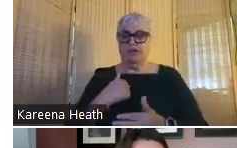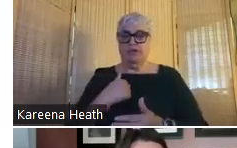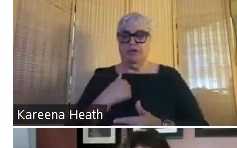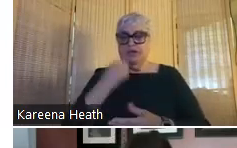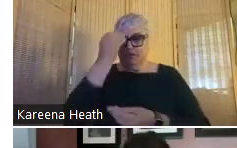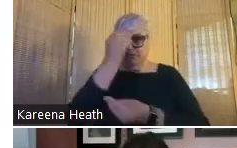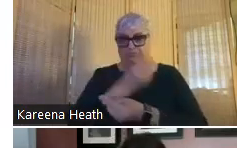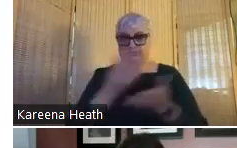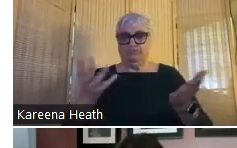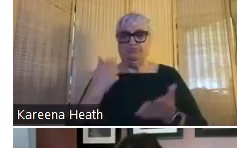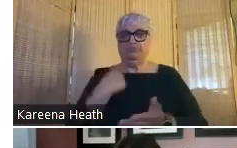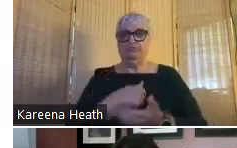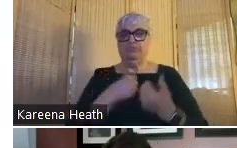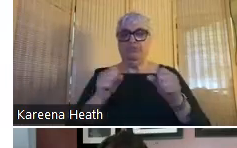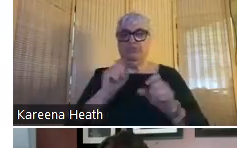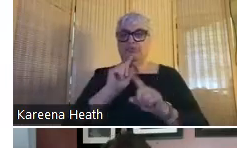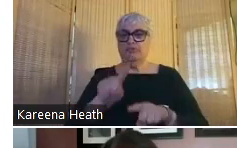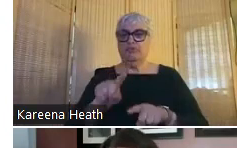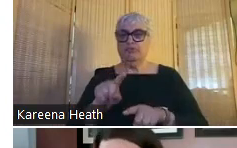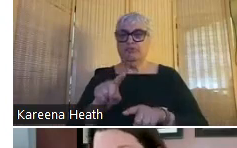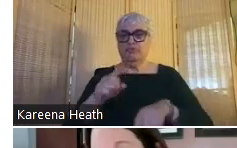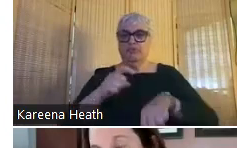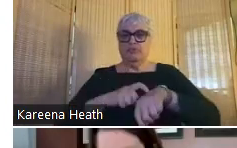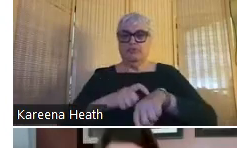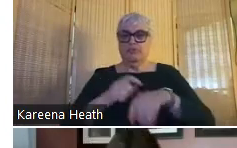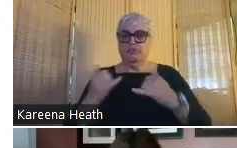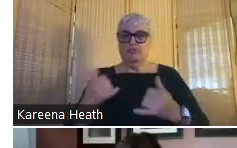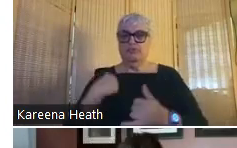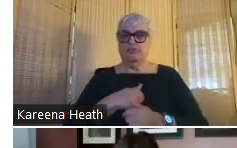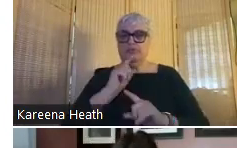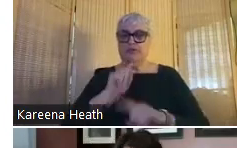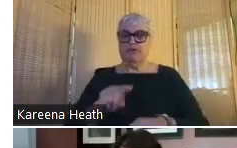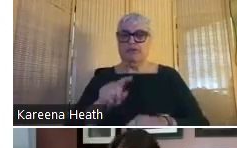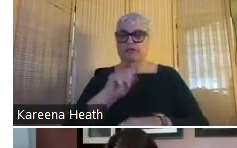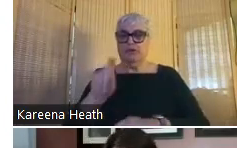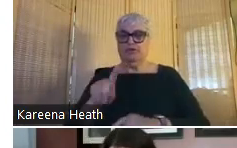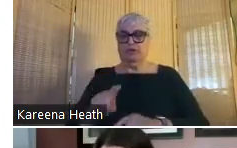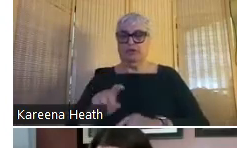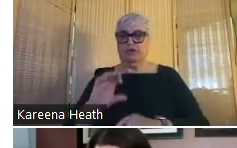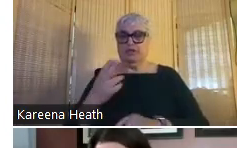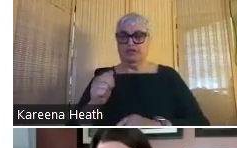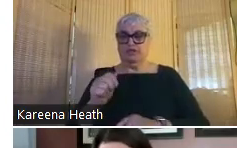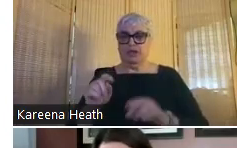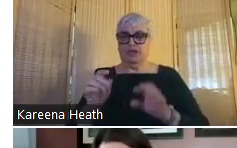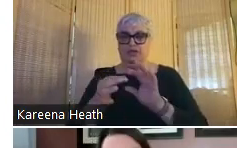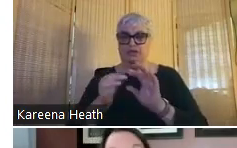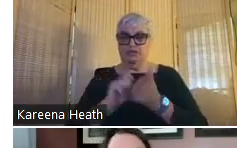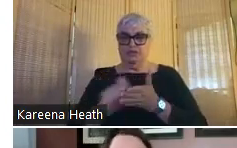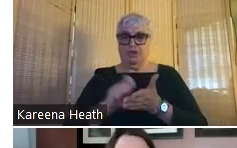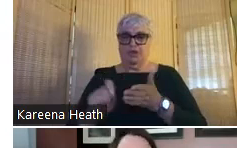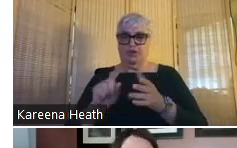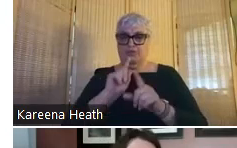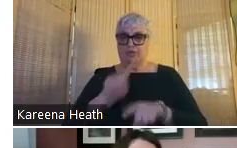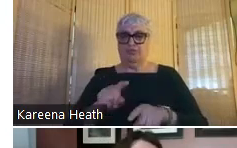you all know. So we're trying to answer, because of the time today, we're trying to answer questions in the chat in a written response when